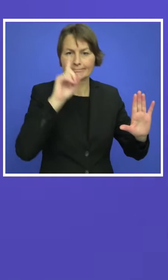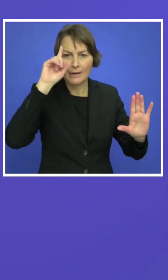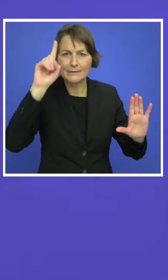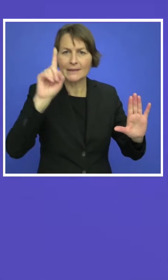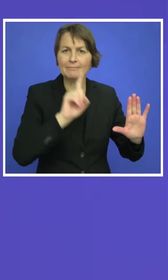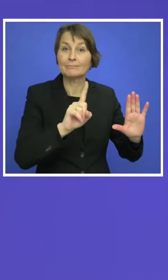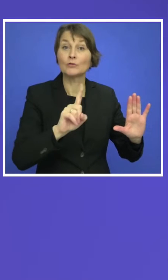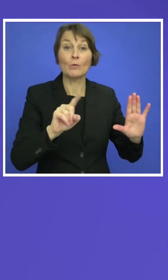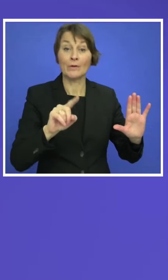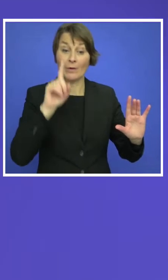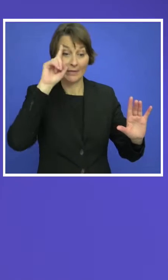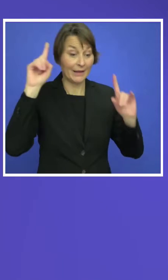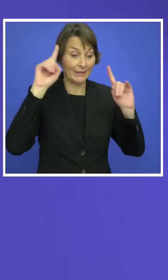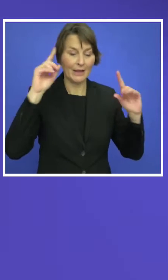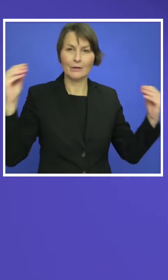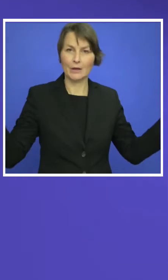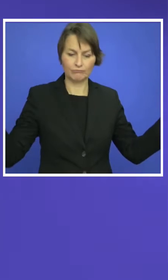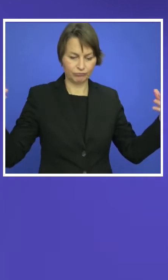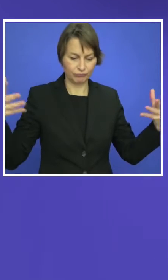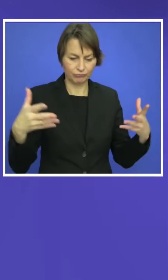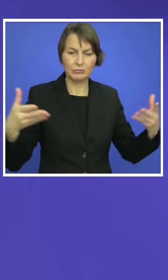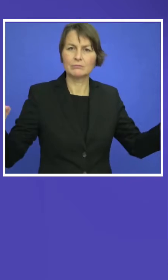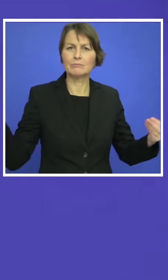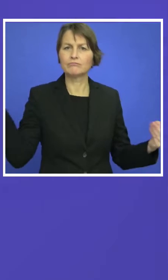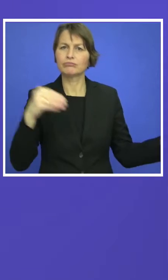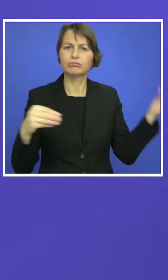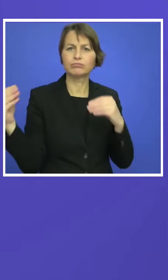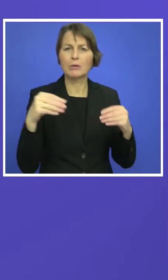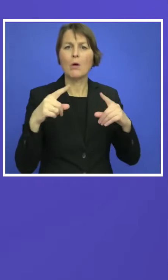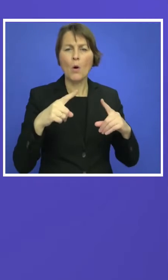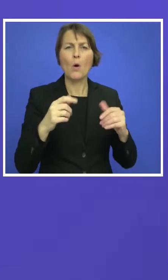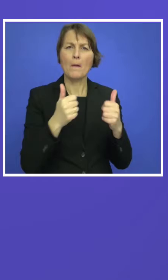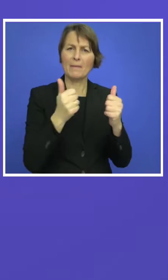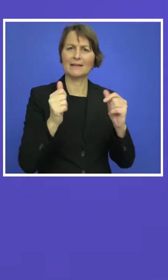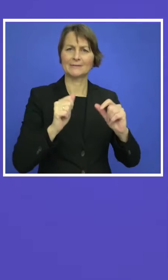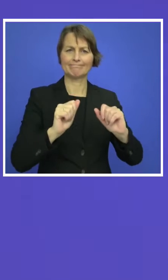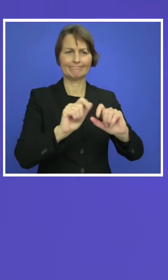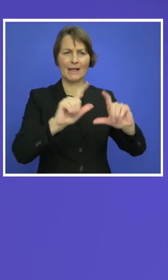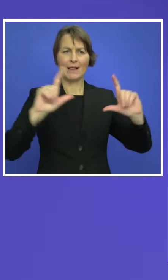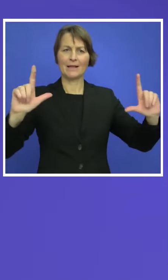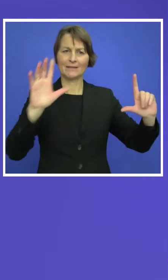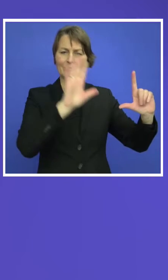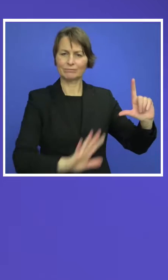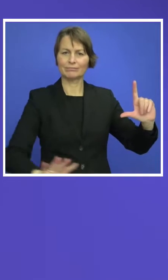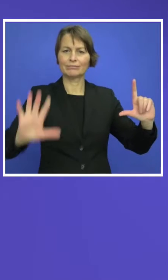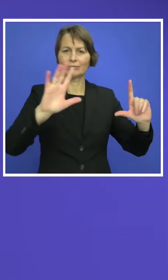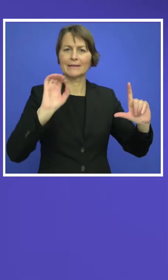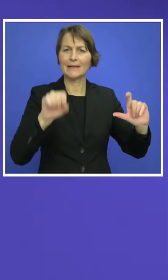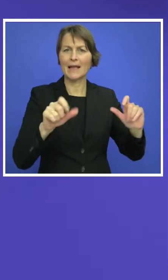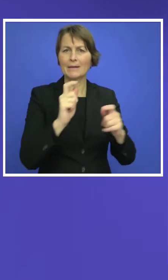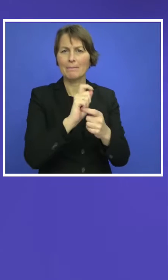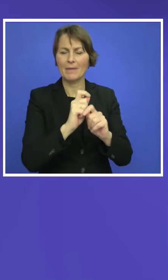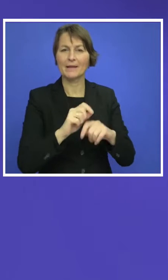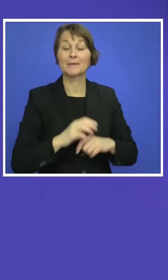we build a better and more integrated landscape to change a pattern that we all refuse. I